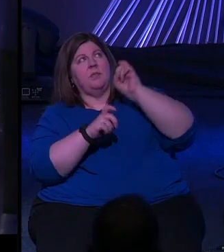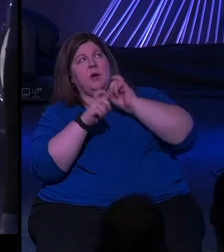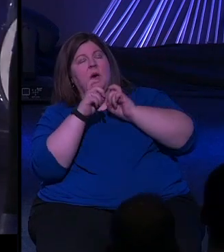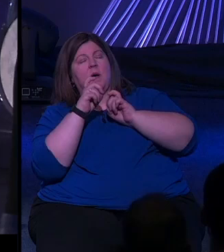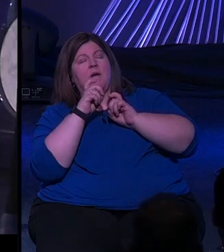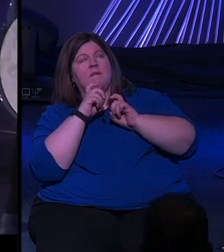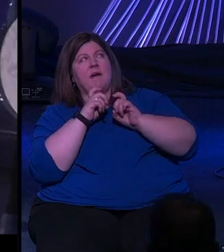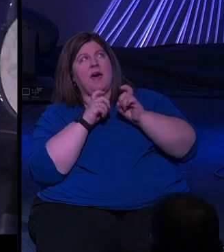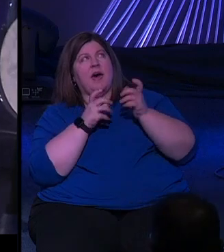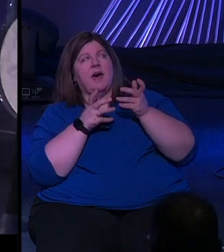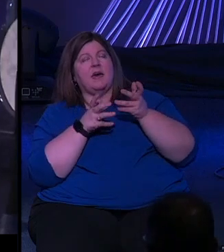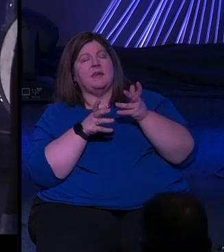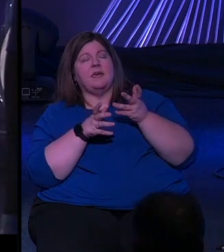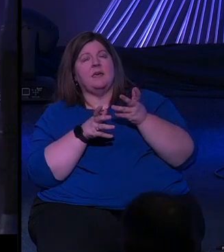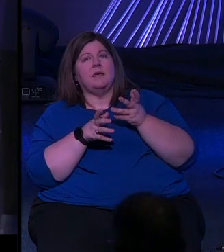hath